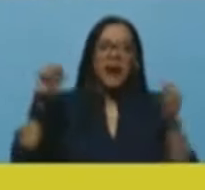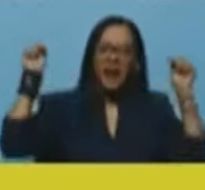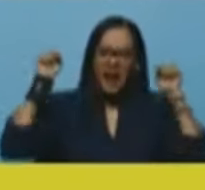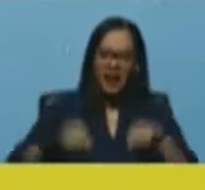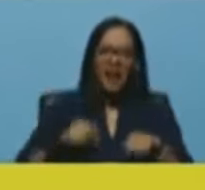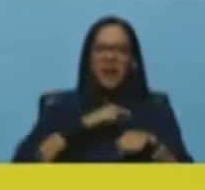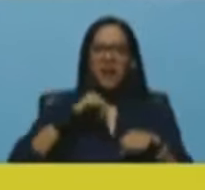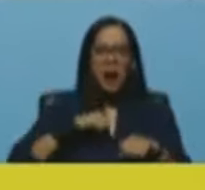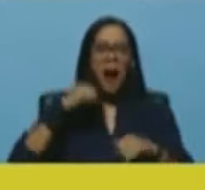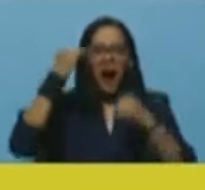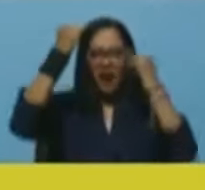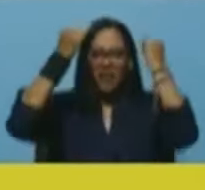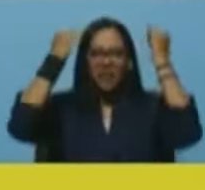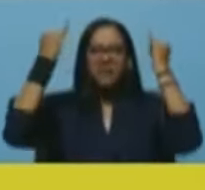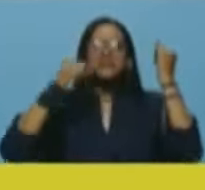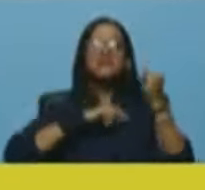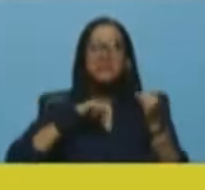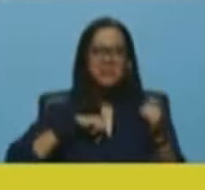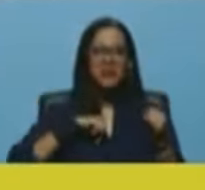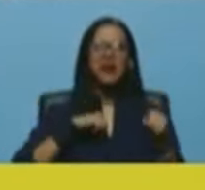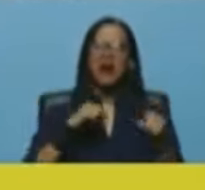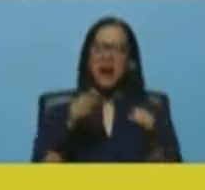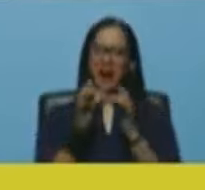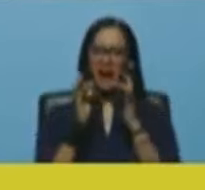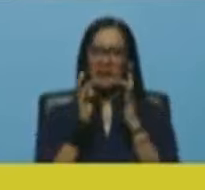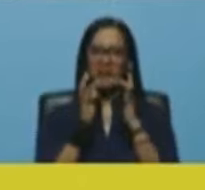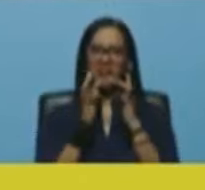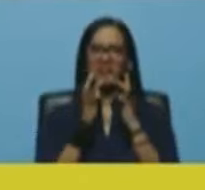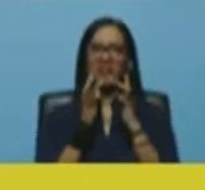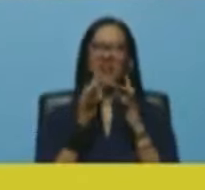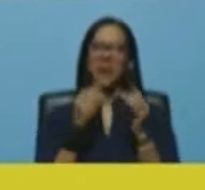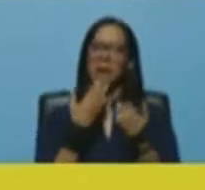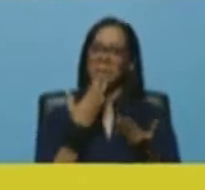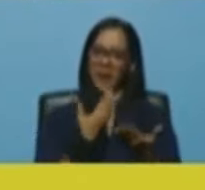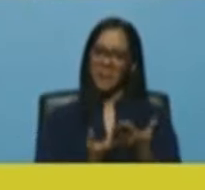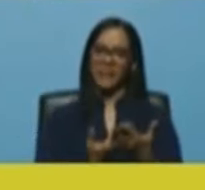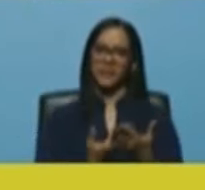them deal with their crisis. Here we, with our creativity